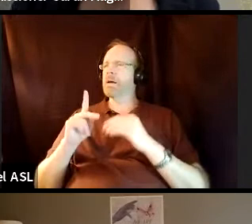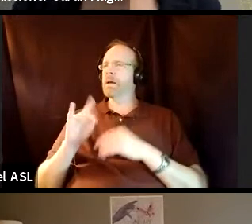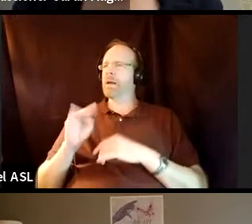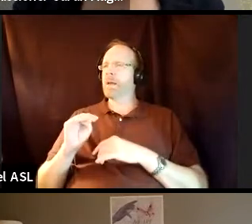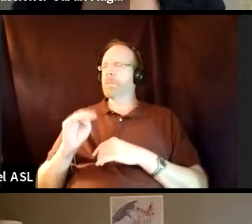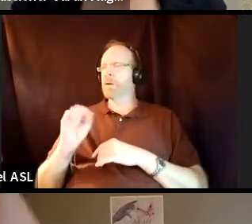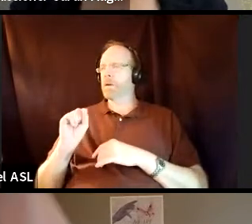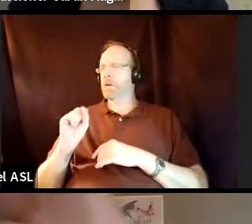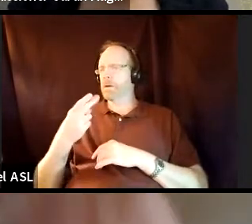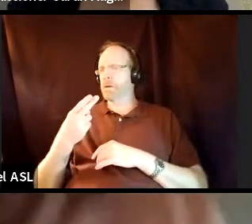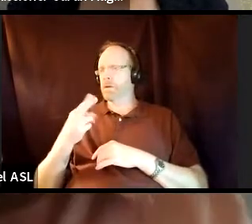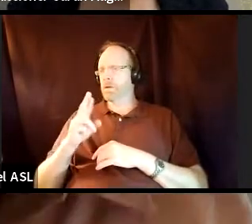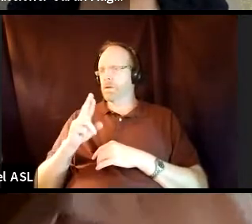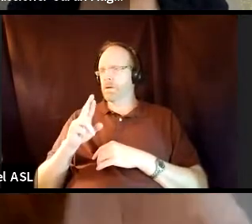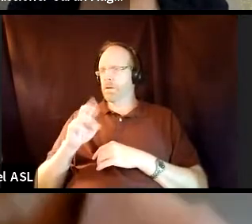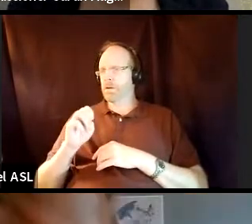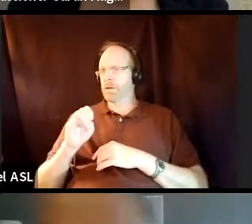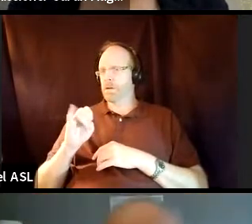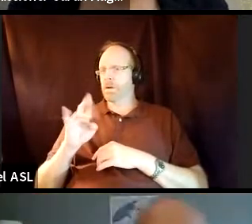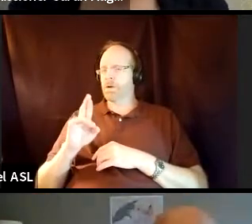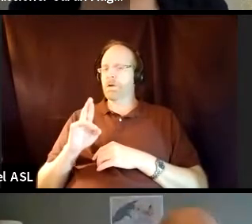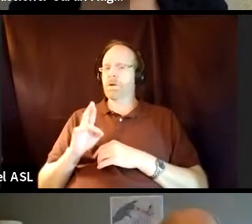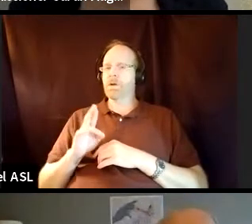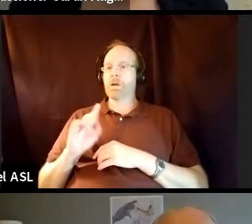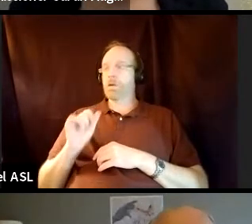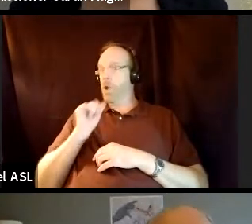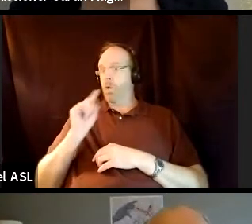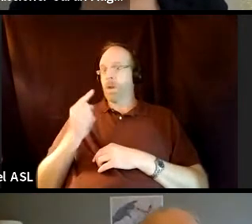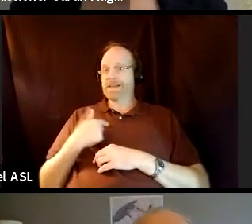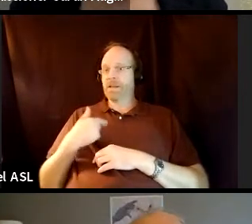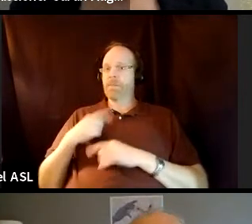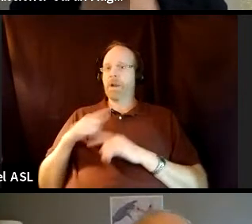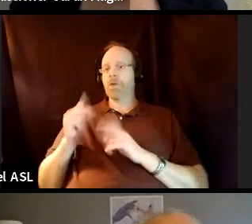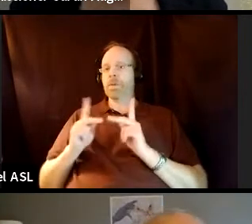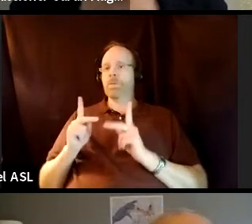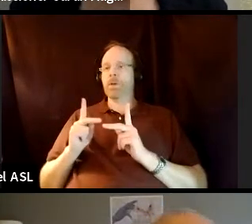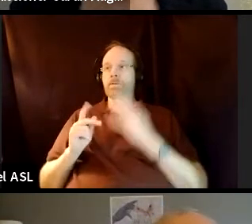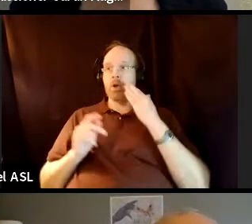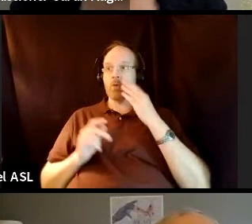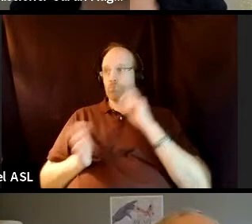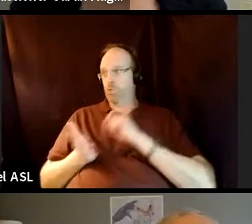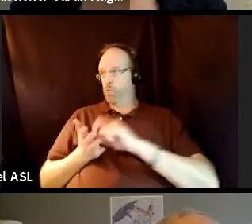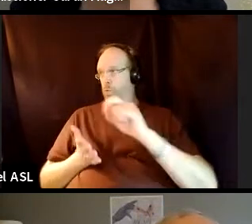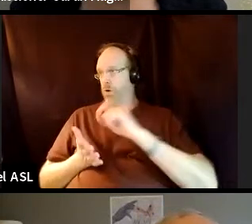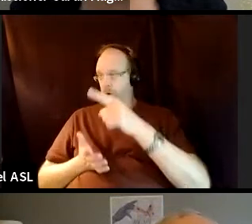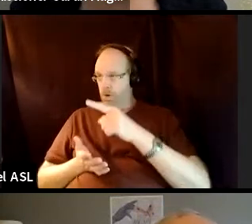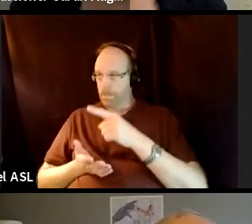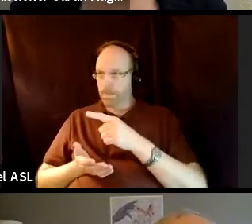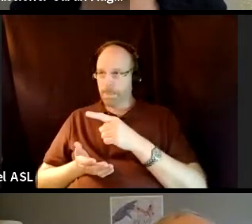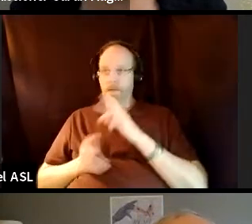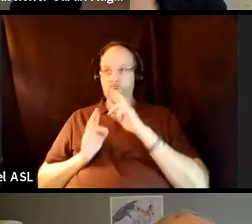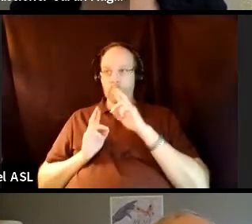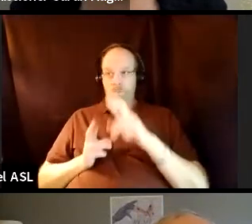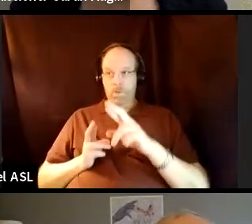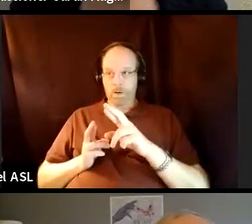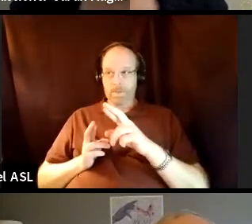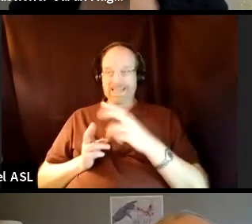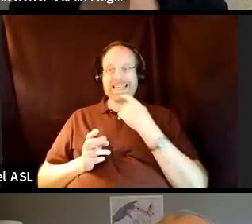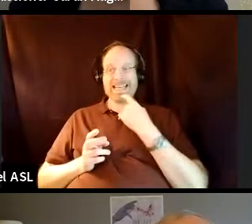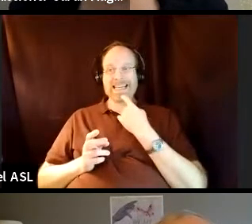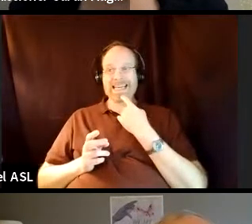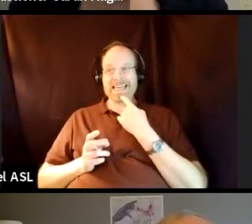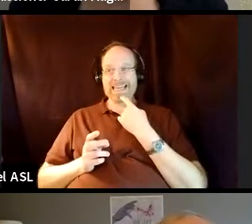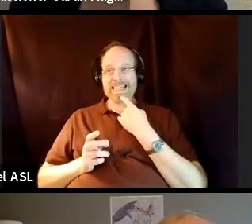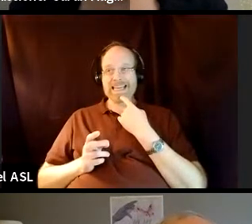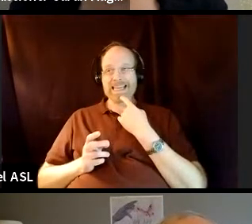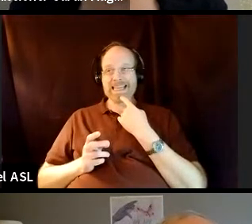have personally, not just me only, but others that I know in the district have written to her, she has responded by saying, with a